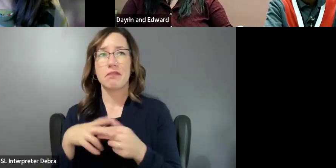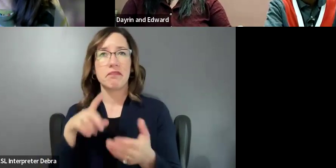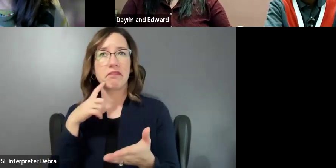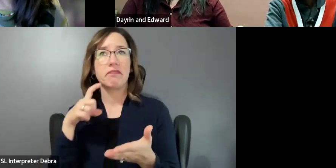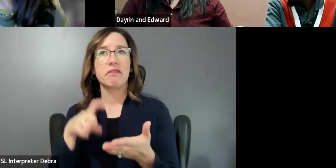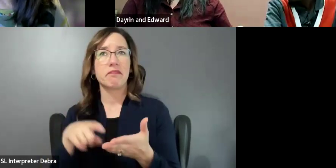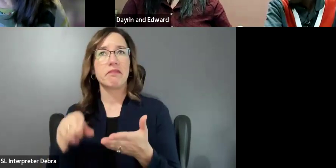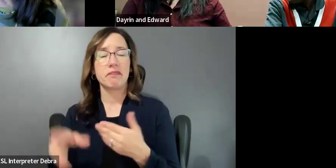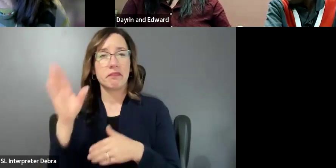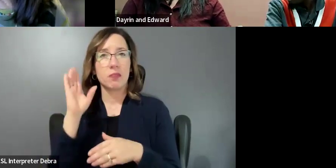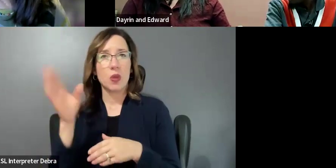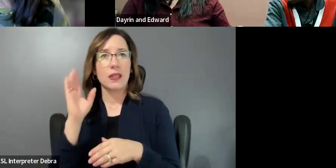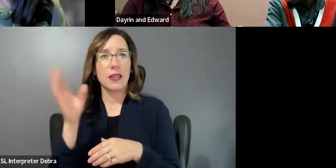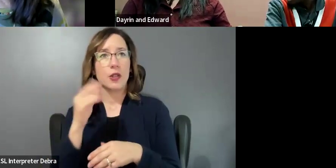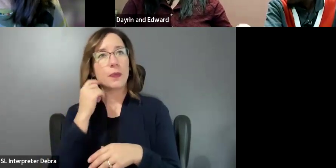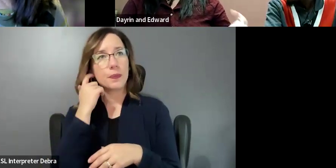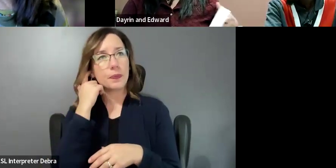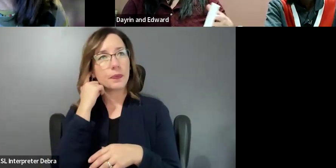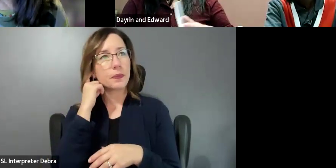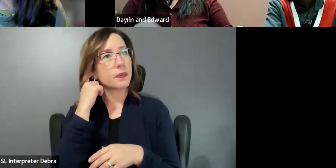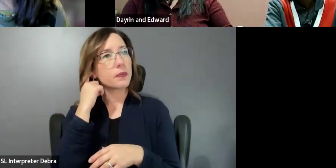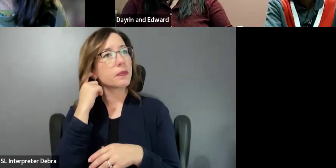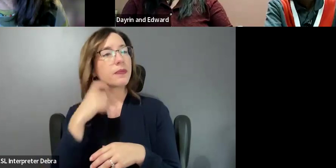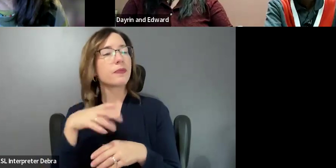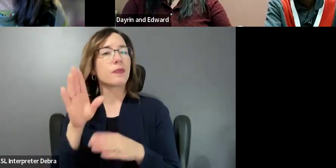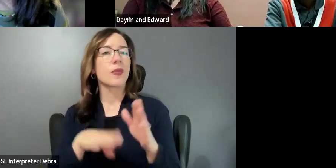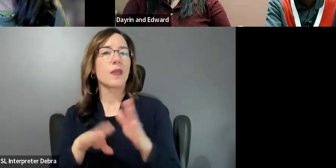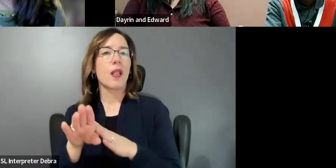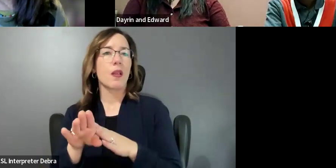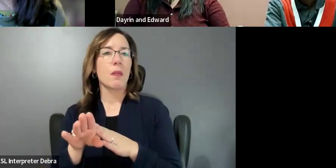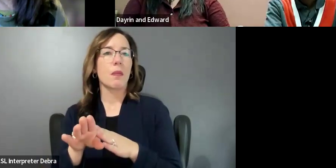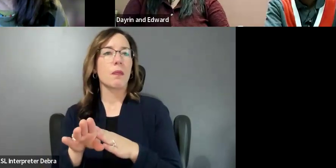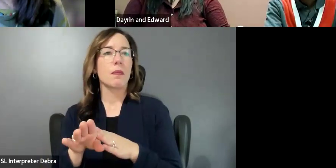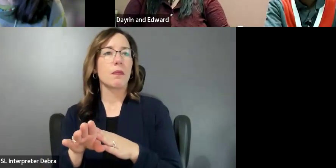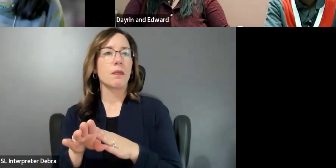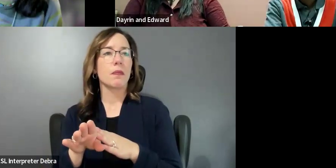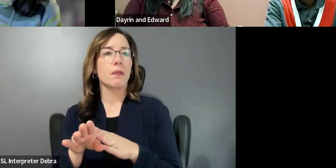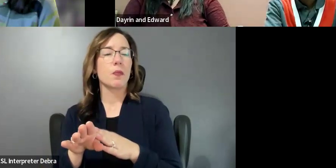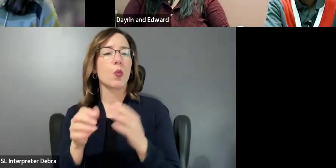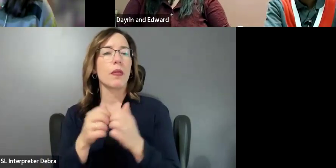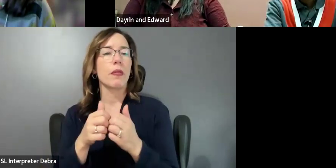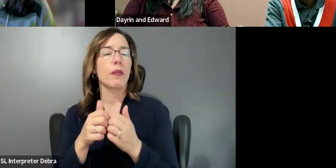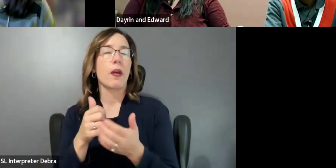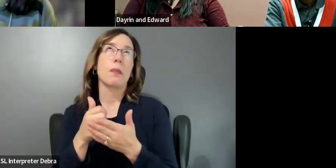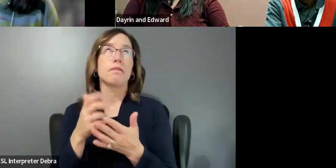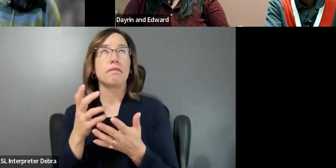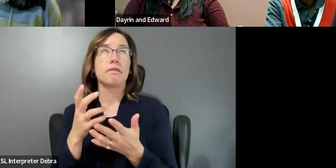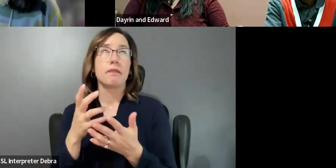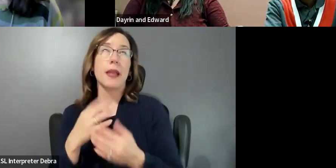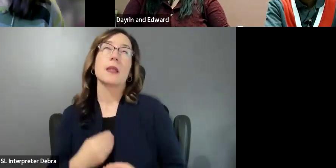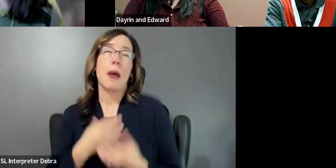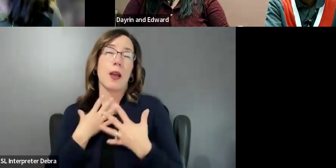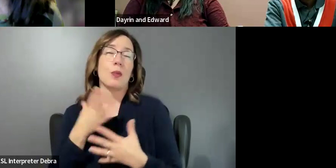acknowledgement of this presentation. We developed these with help, or not help, but it was inspired